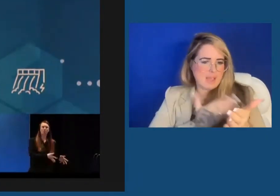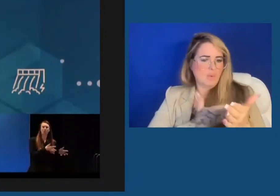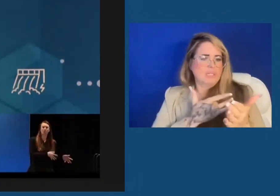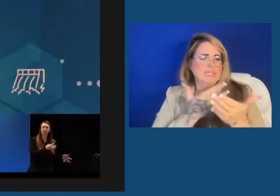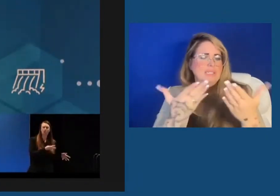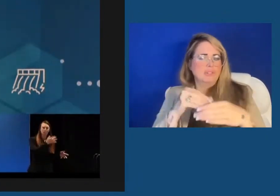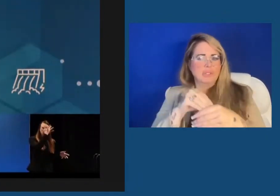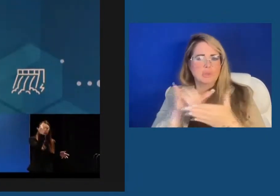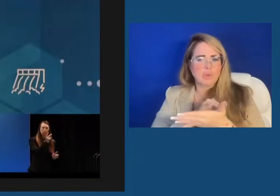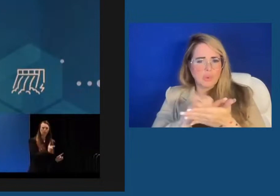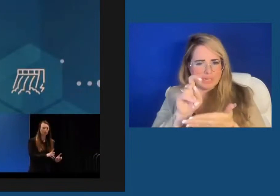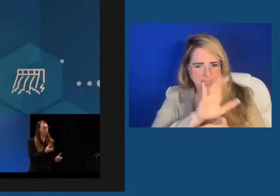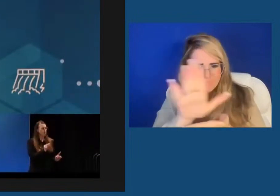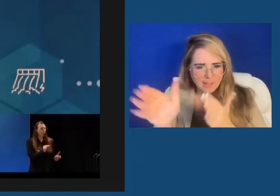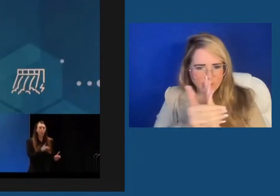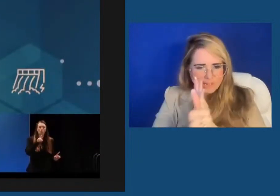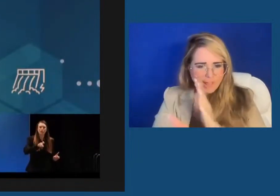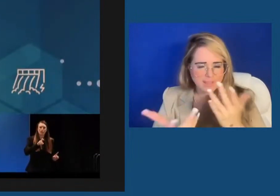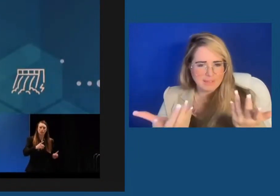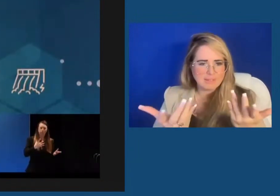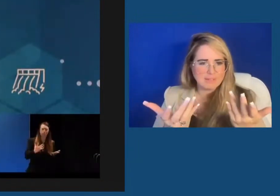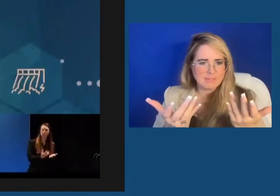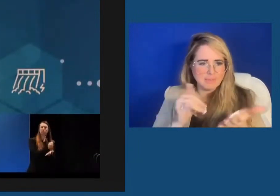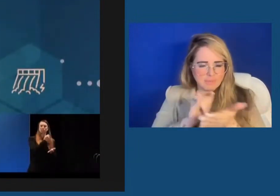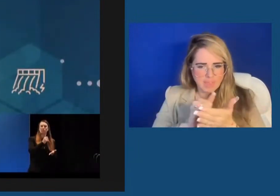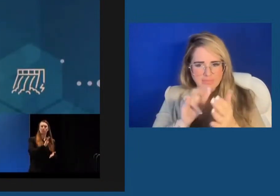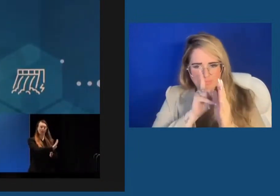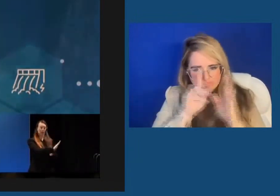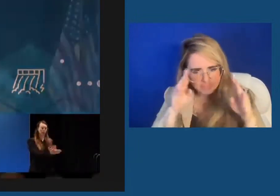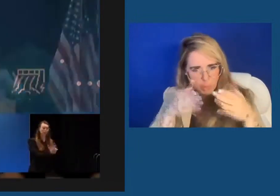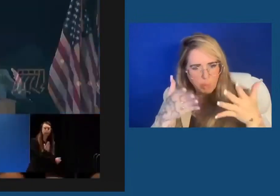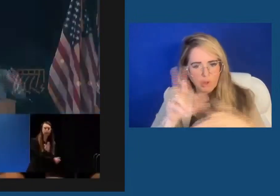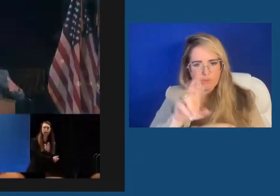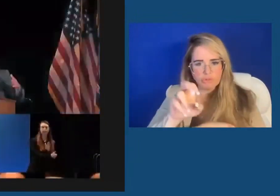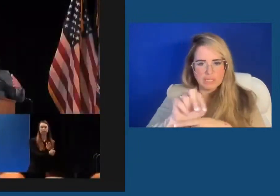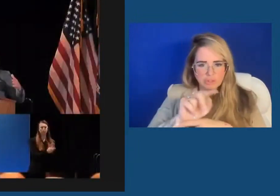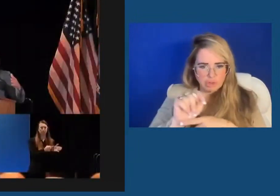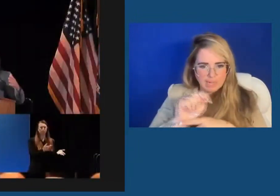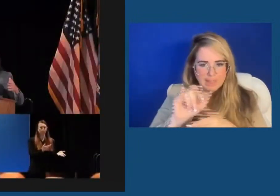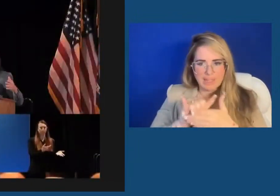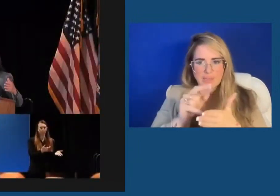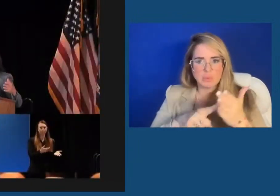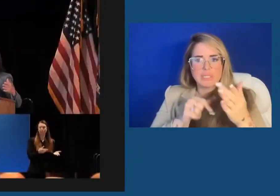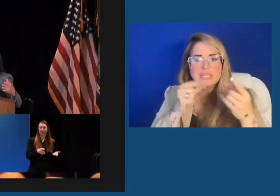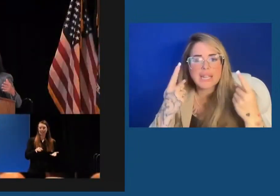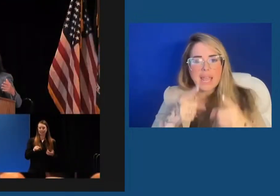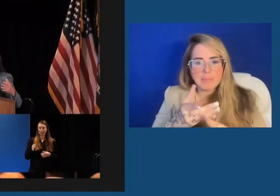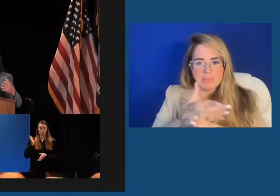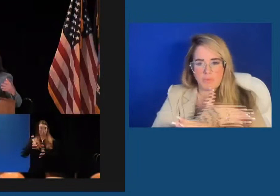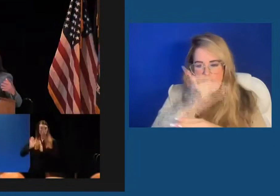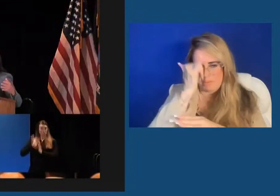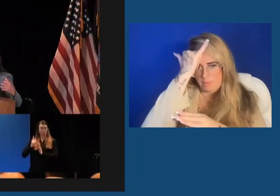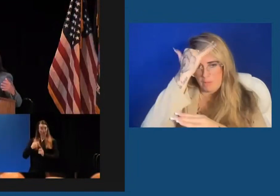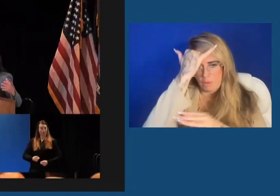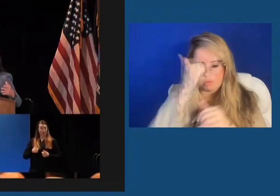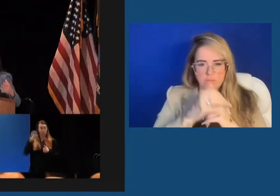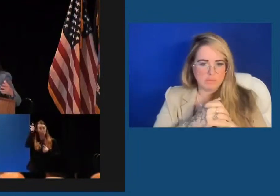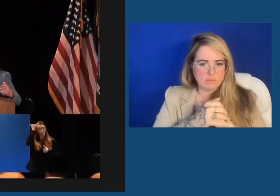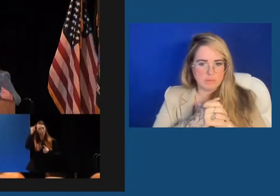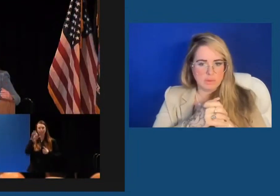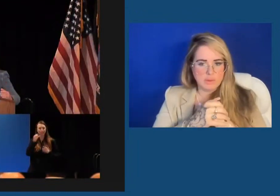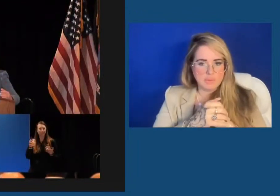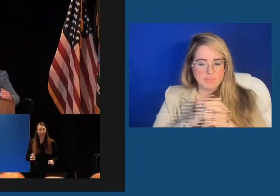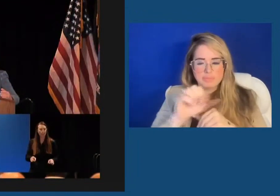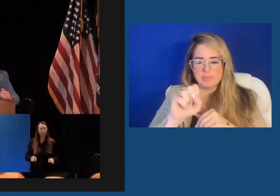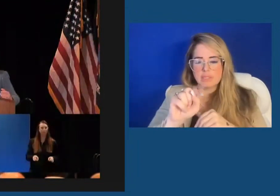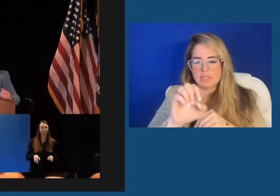York. We need their talents. It's about retraining. This is what didn't happen when I lived in Buffalo and the steel plants